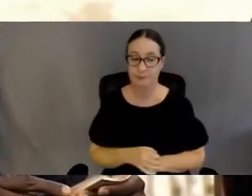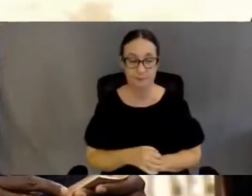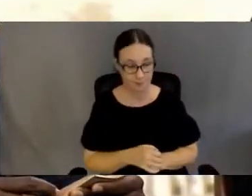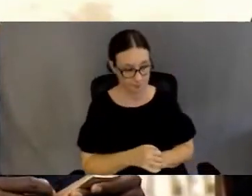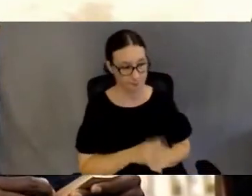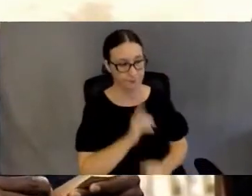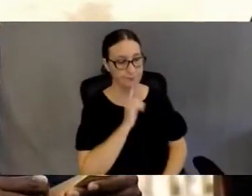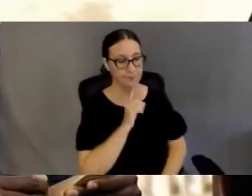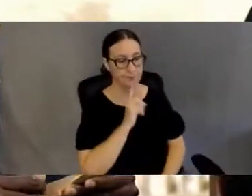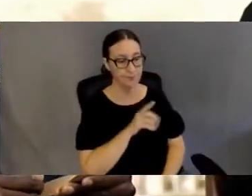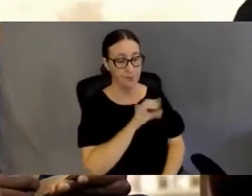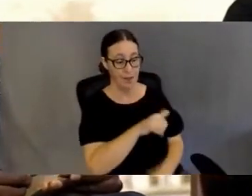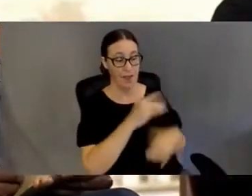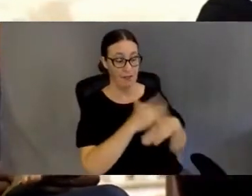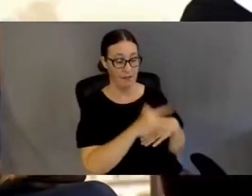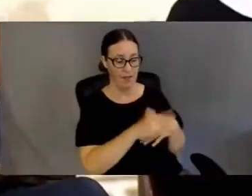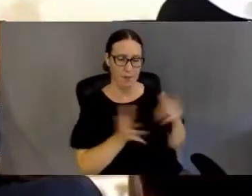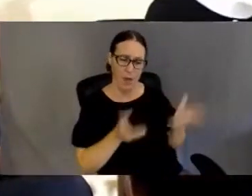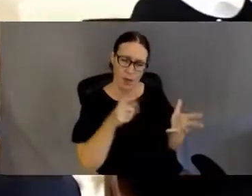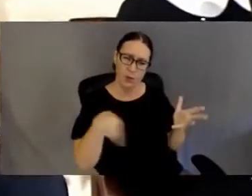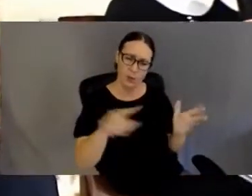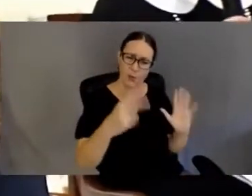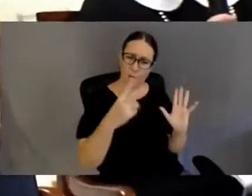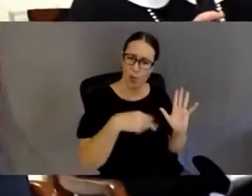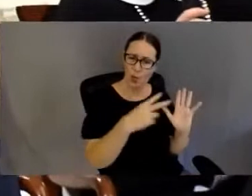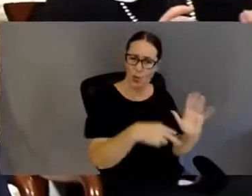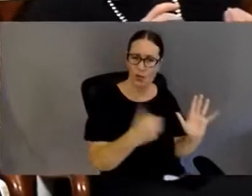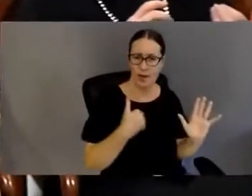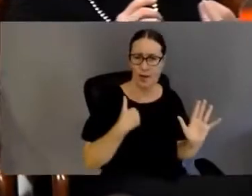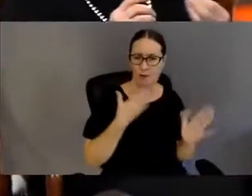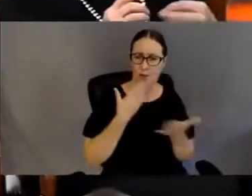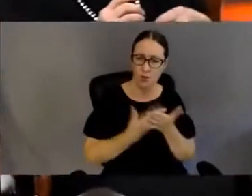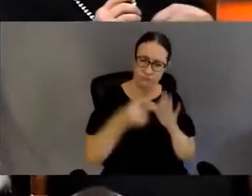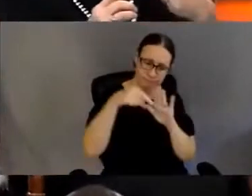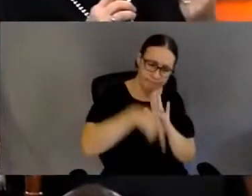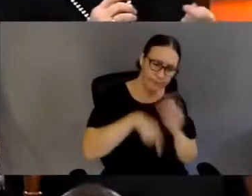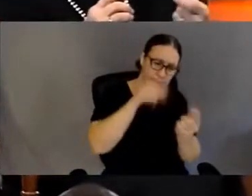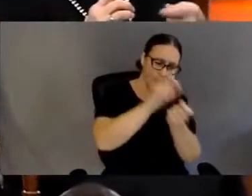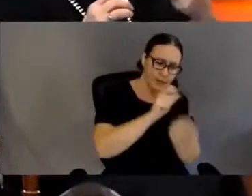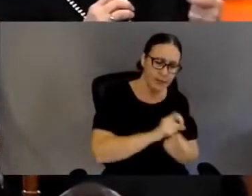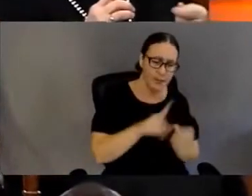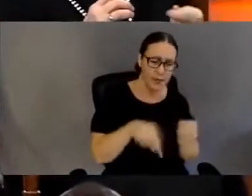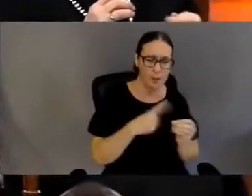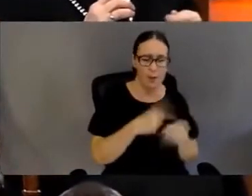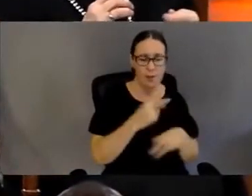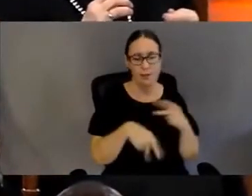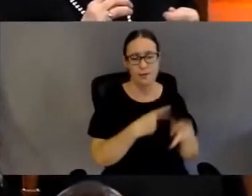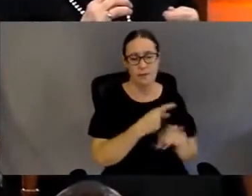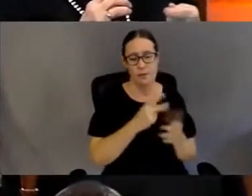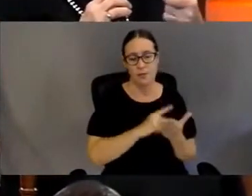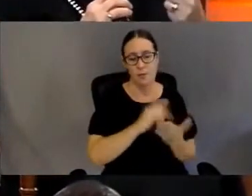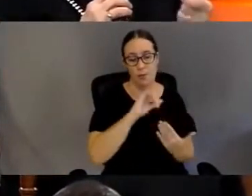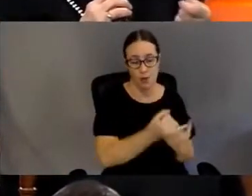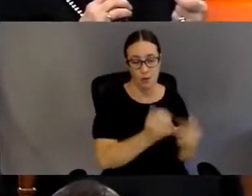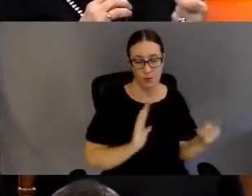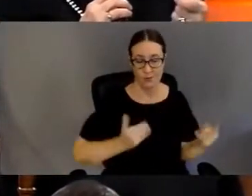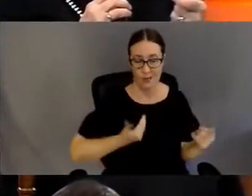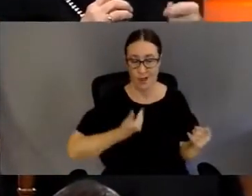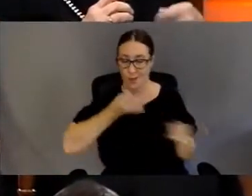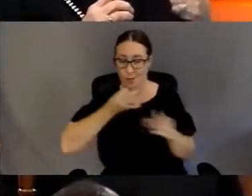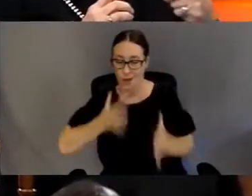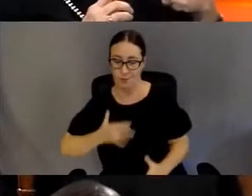and I encourage people to look because there's a lot of great detail about the kinds of initiatives that our scholars, our experts feel are